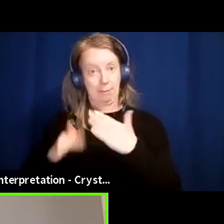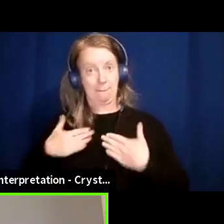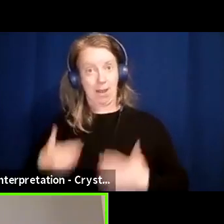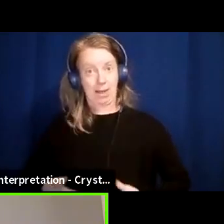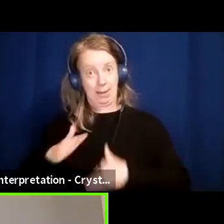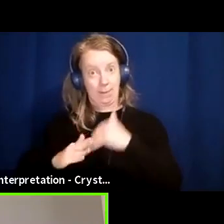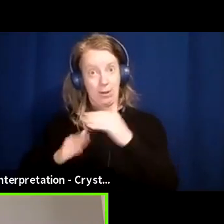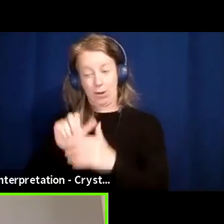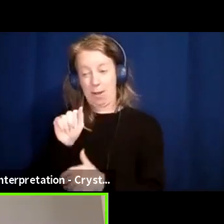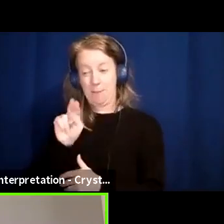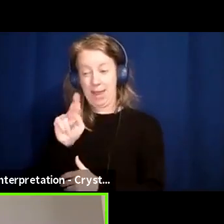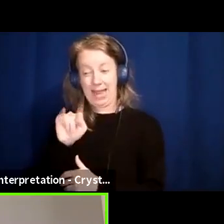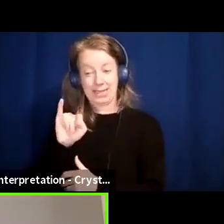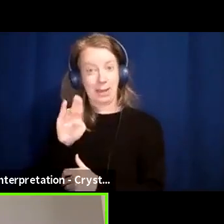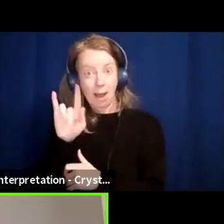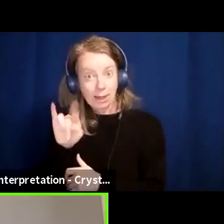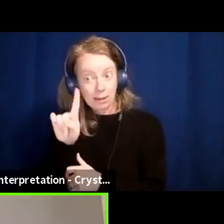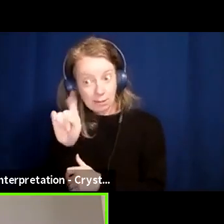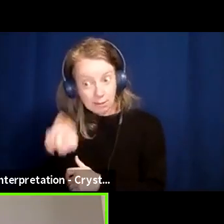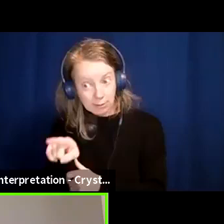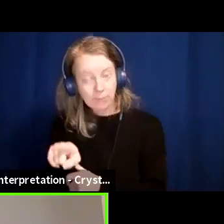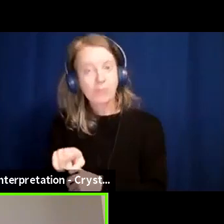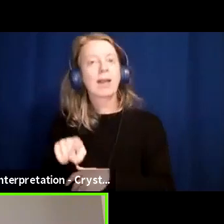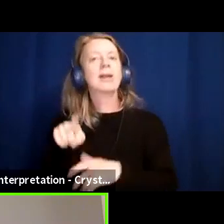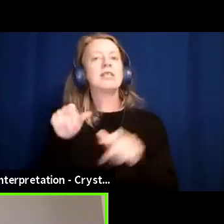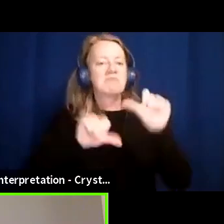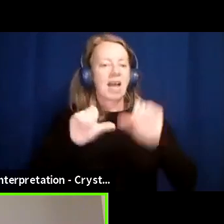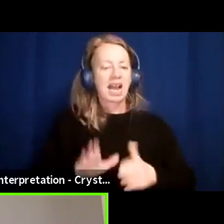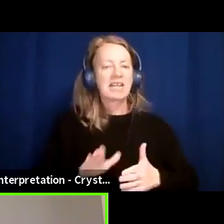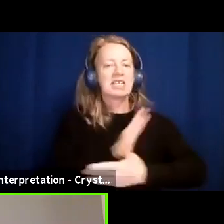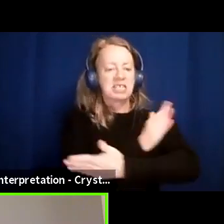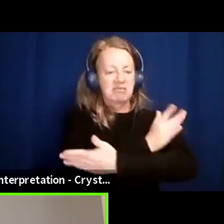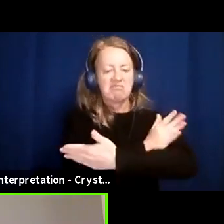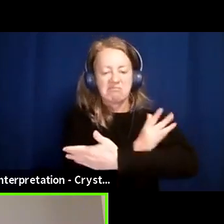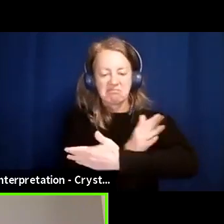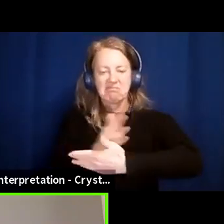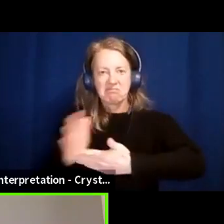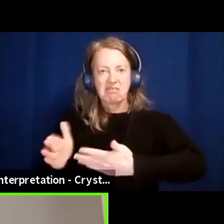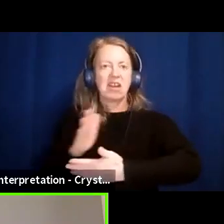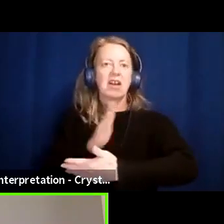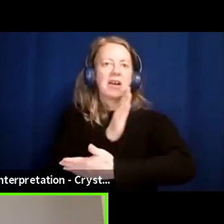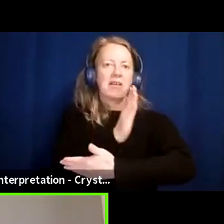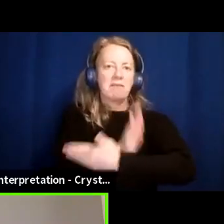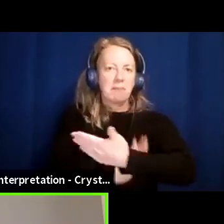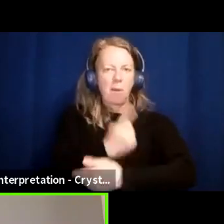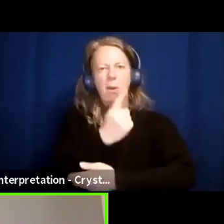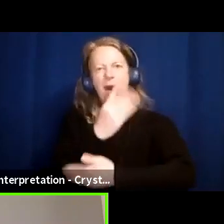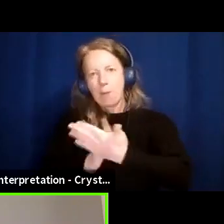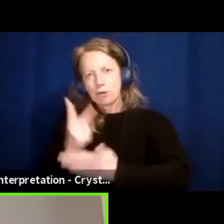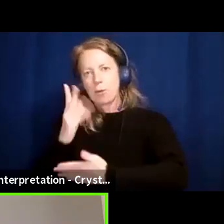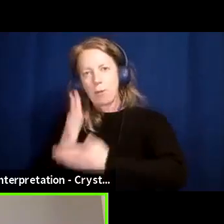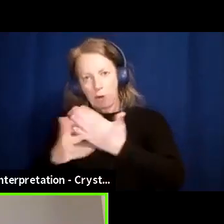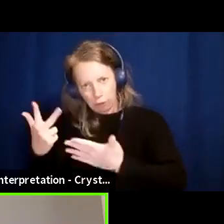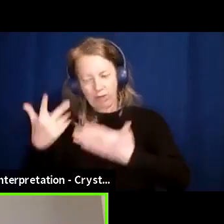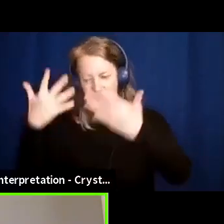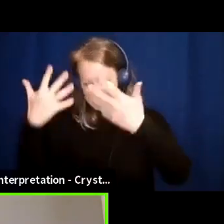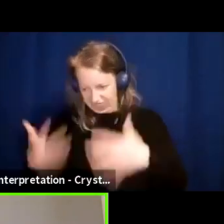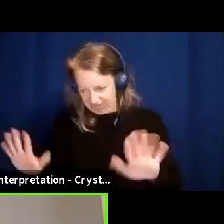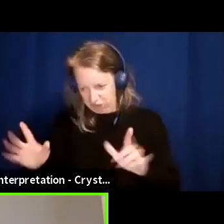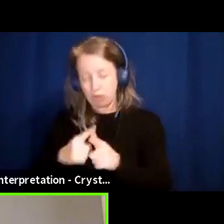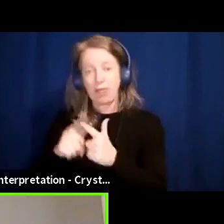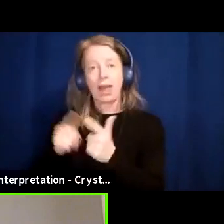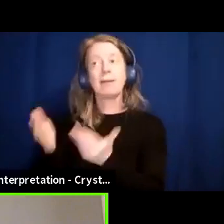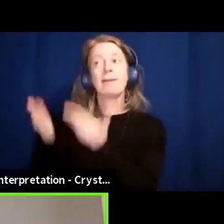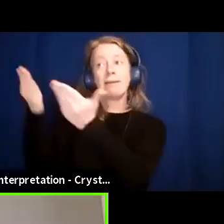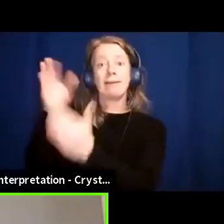trials, they can make an application to the FDA for approval. And this is a process that all medicines and